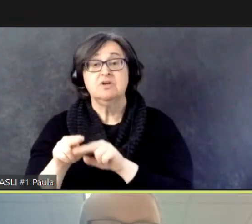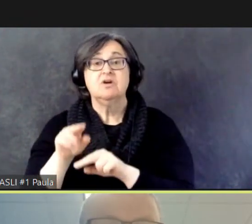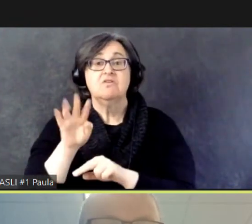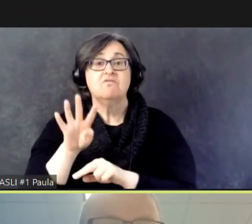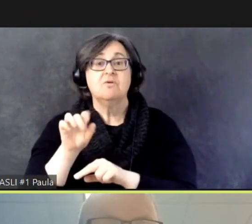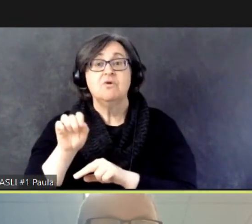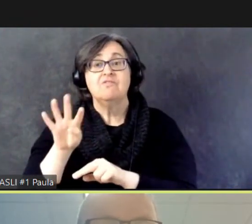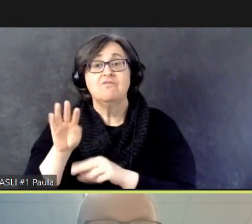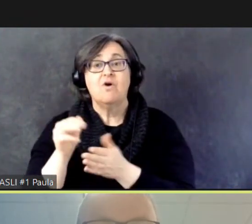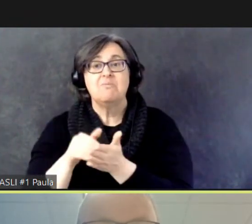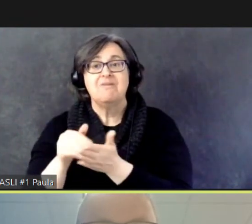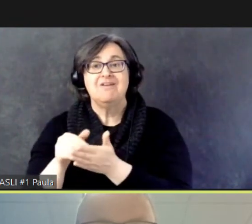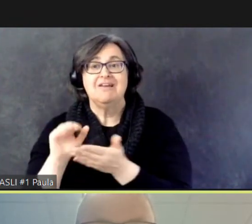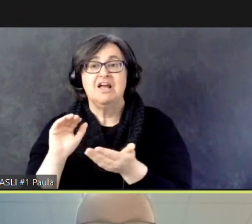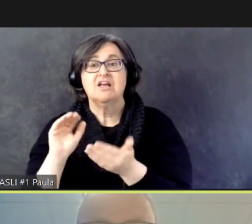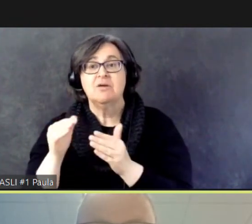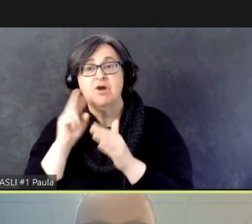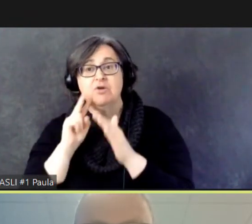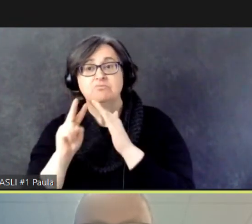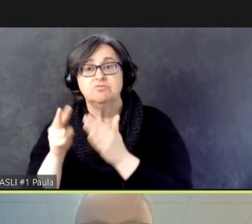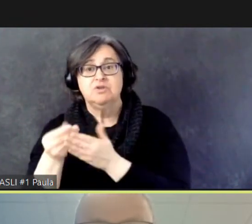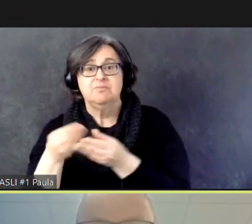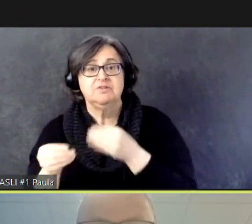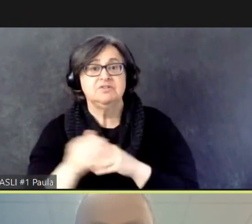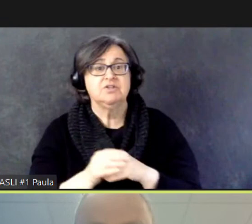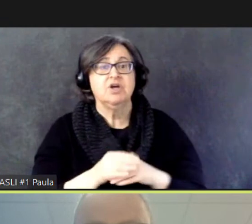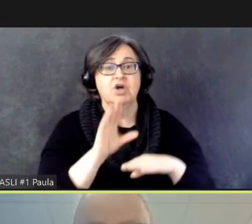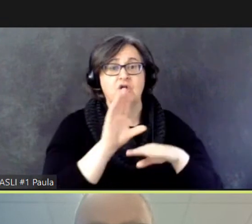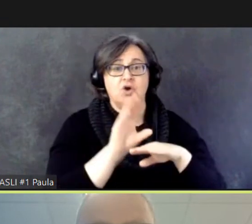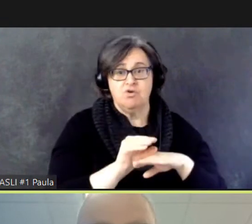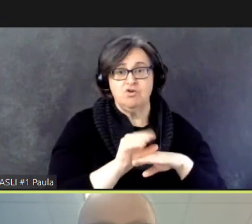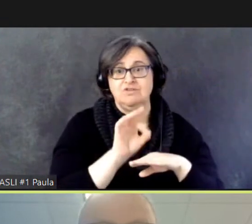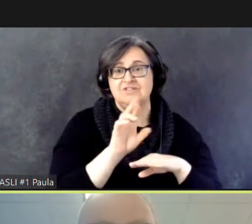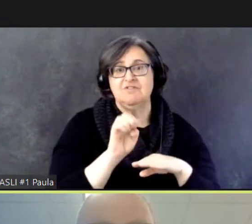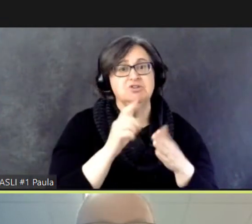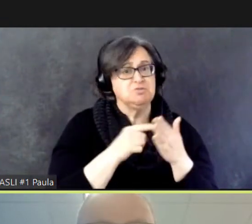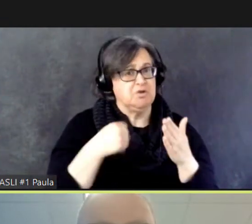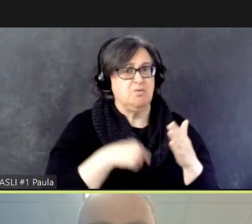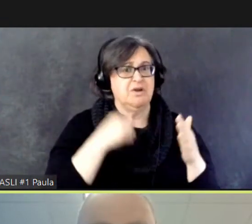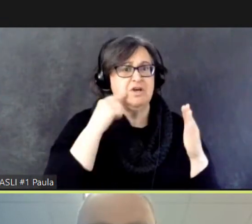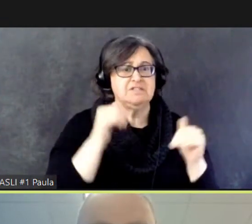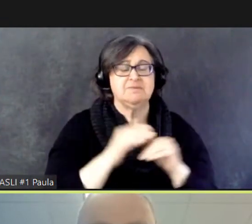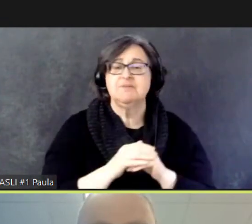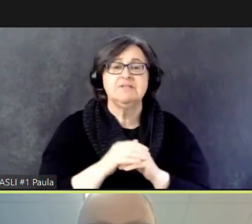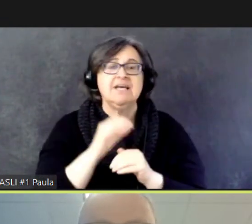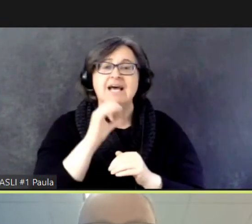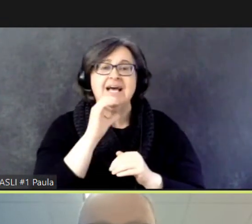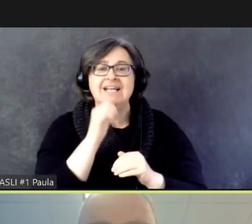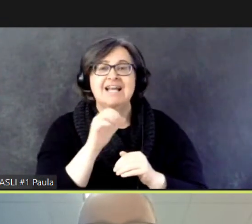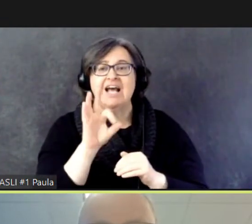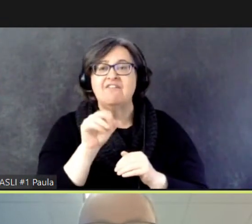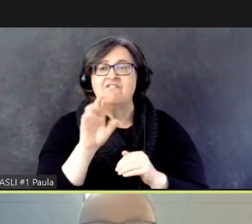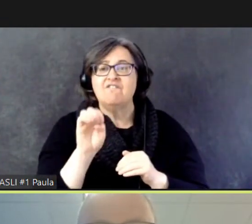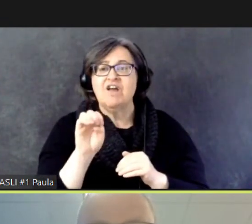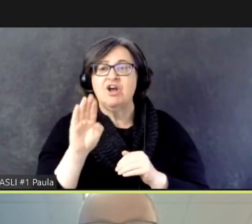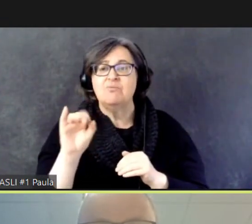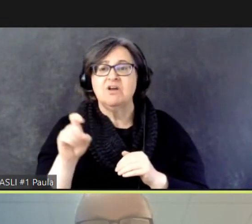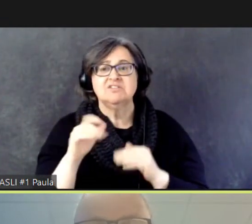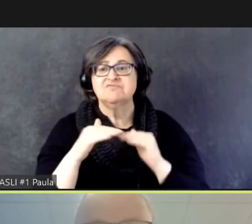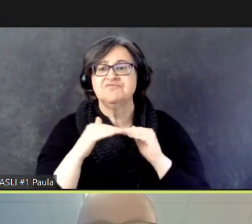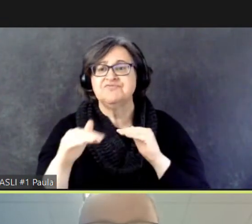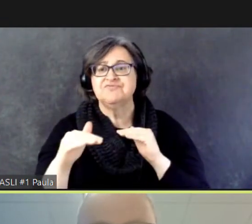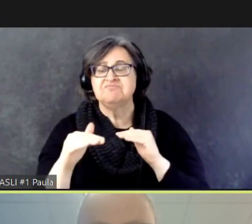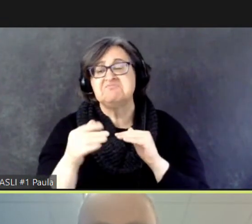budget. Reduced fare subsidy is again coming in as expected. Non-fare box totals are essentially flat,